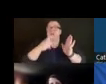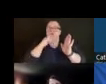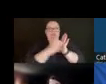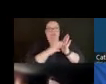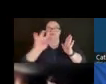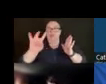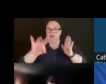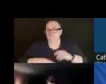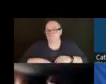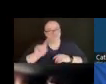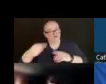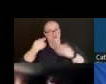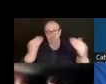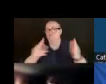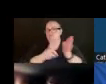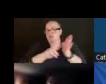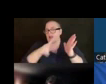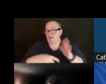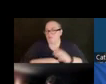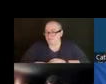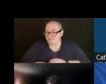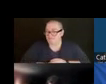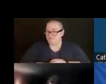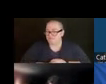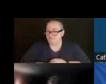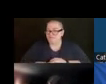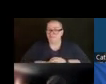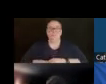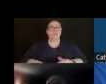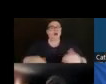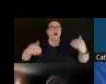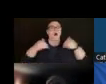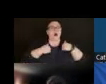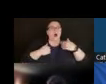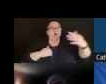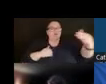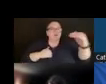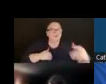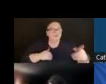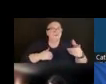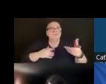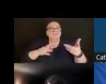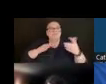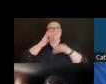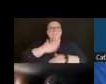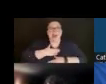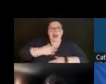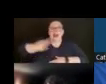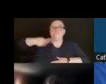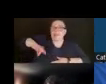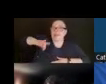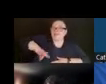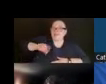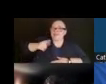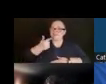We have a tool called My Benefits Generator to figure out the mass health supports for which your family member might be